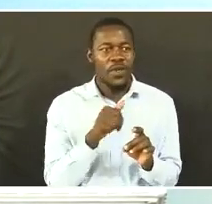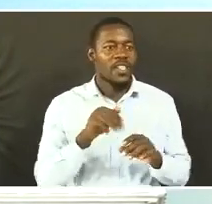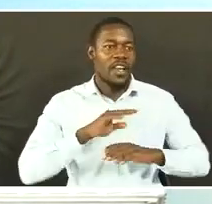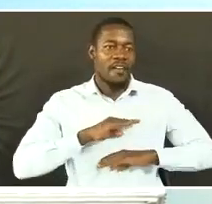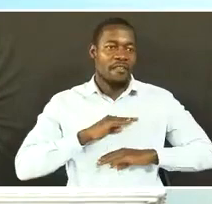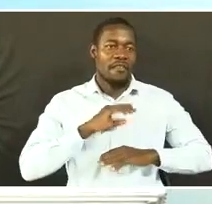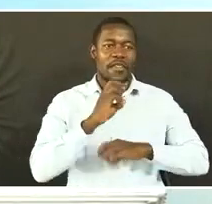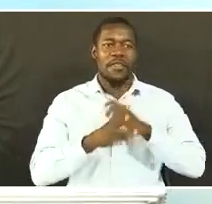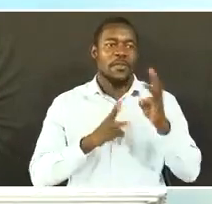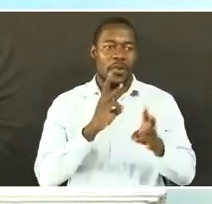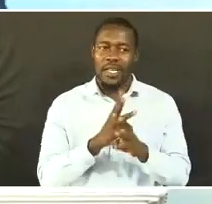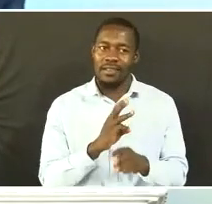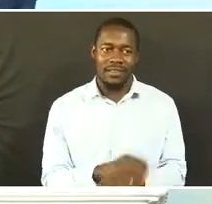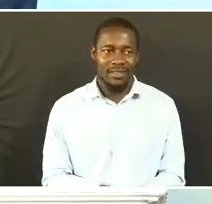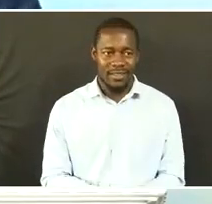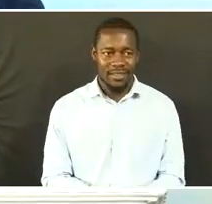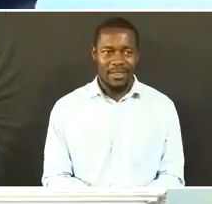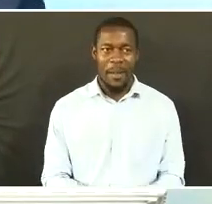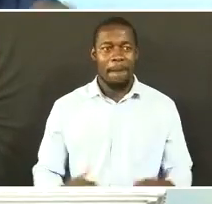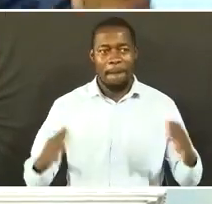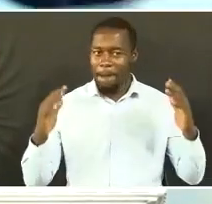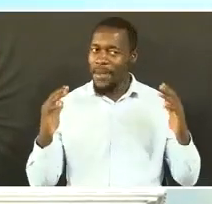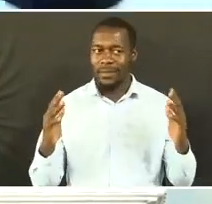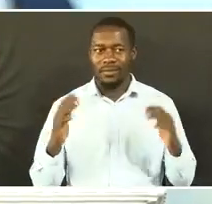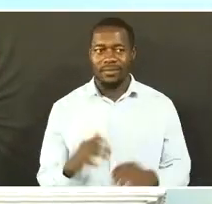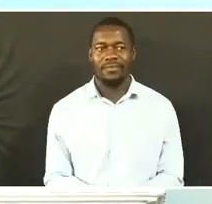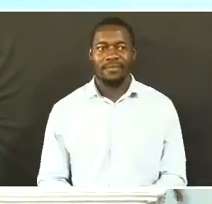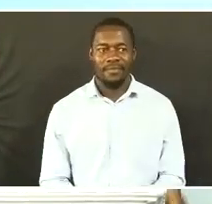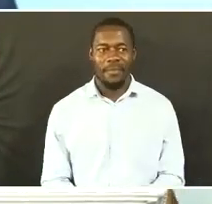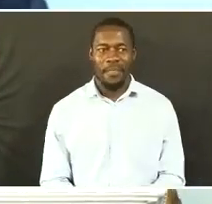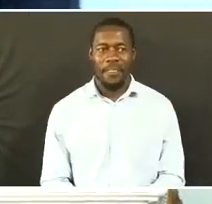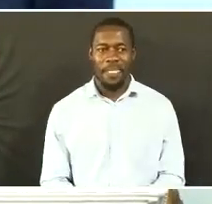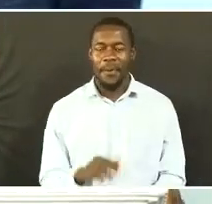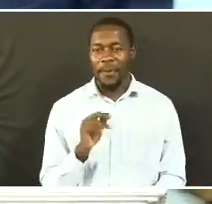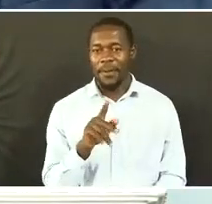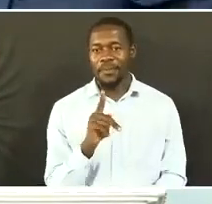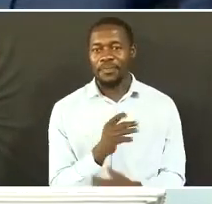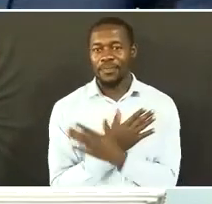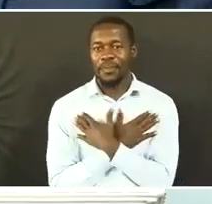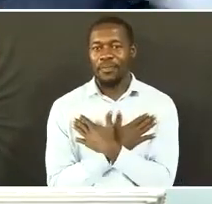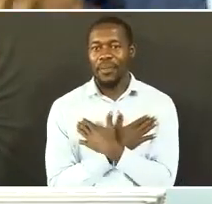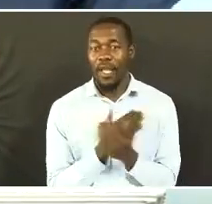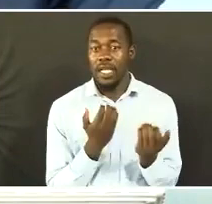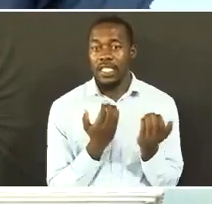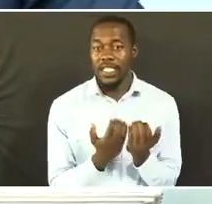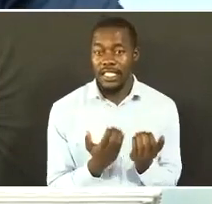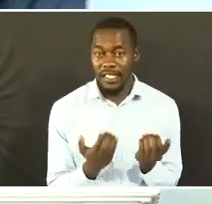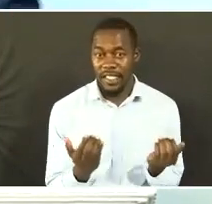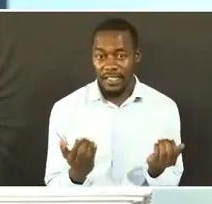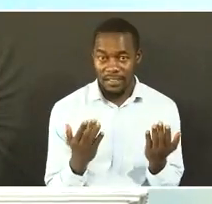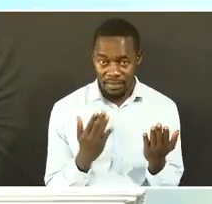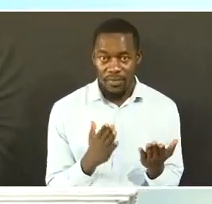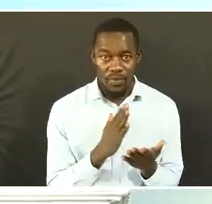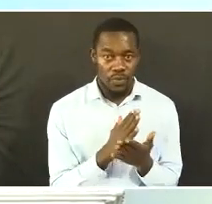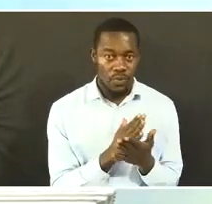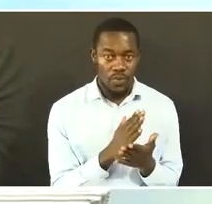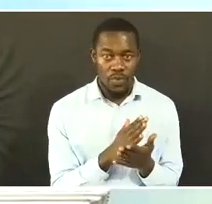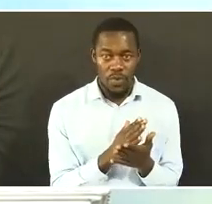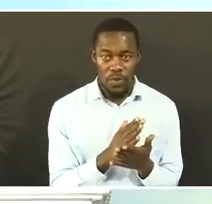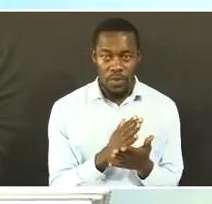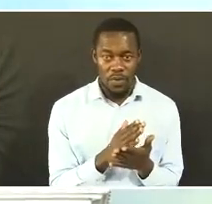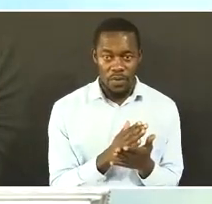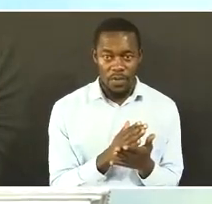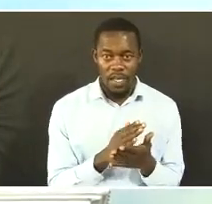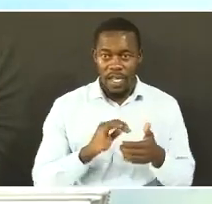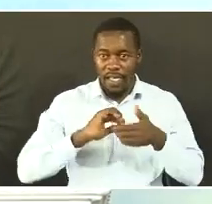content of what works Christ did. So friends, the kids have engaged our minds, and I like